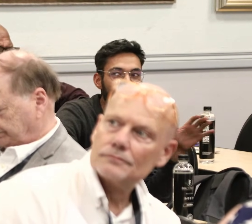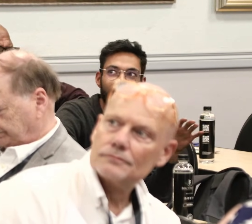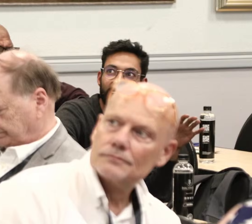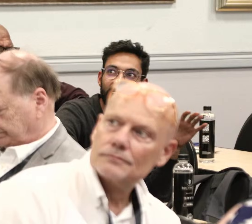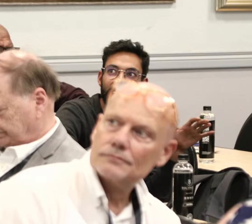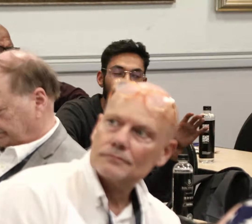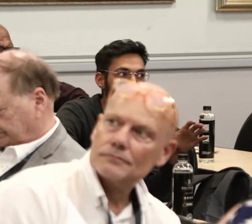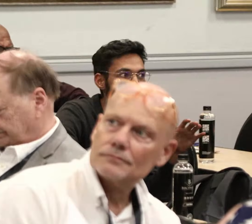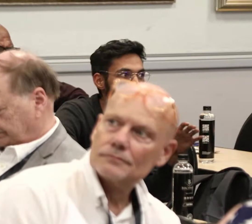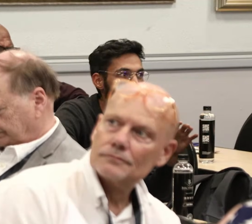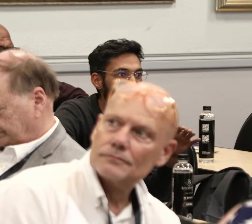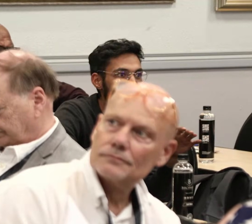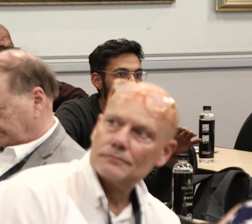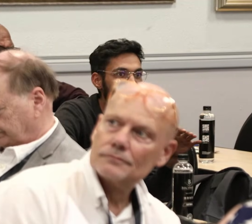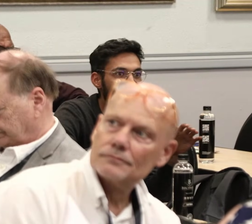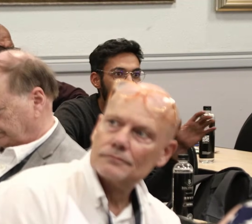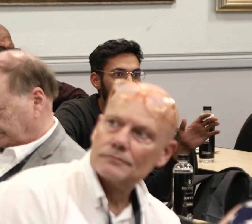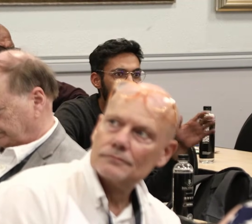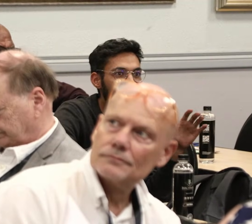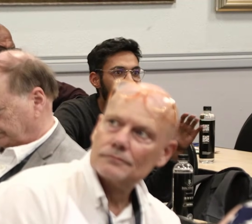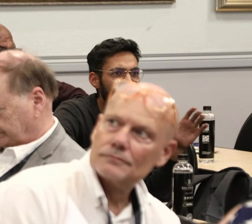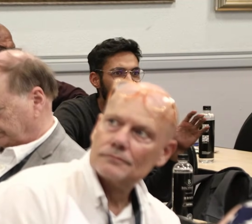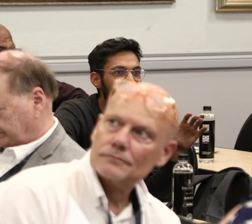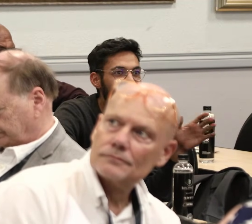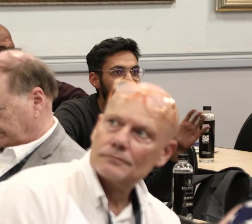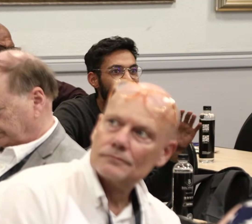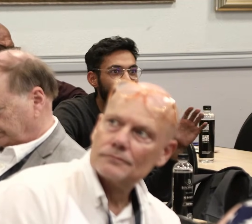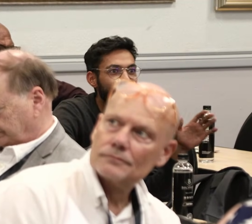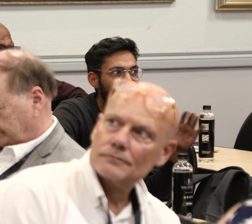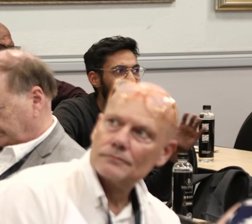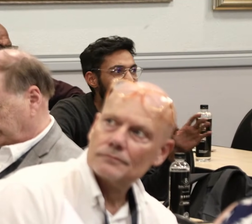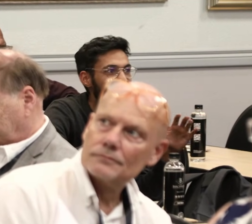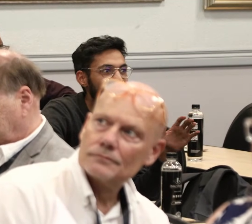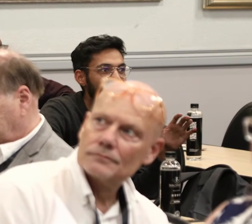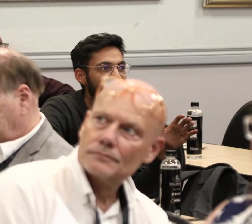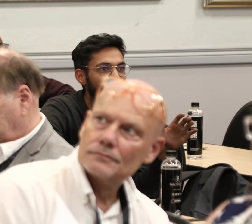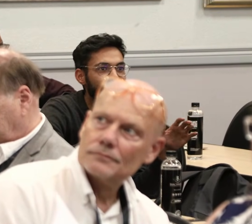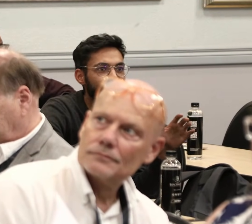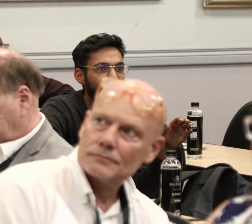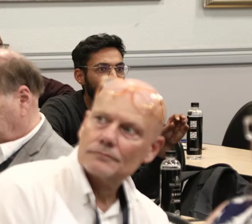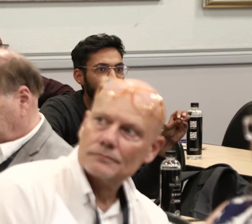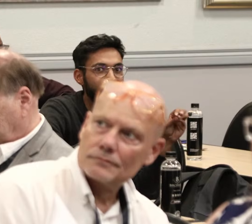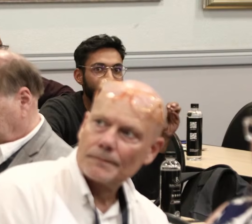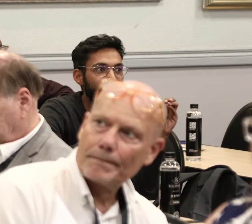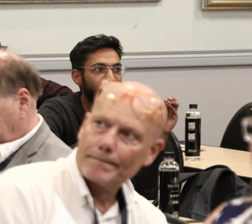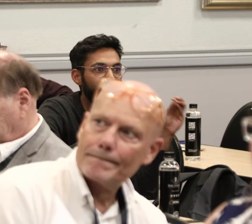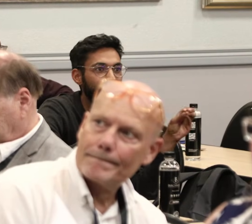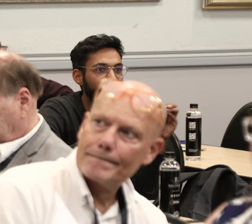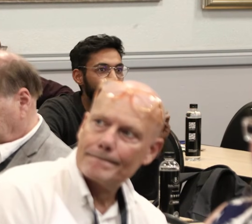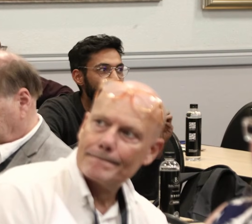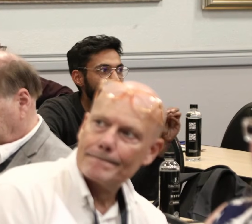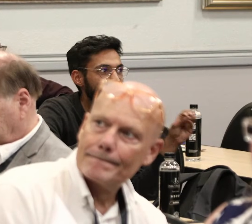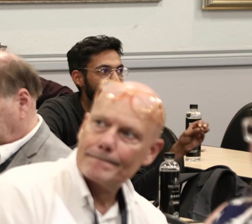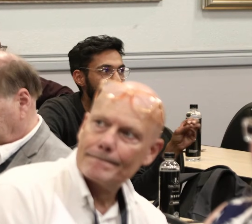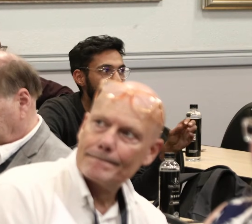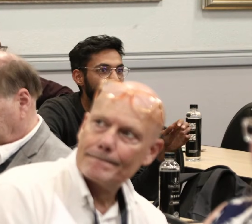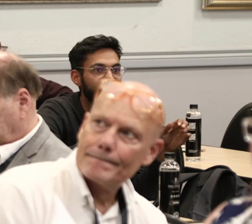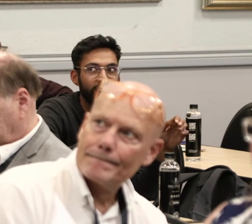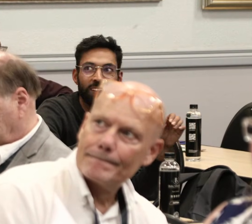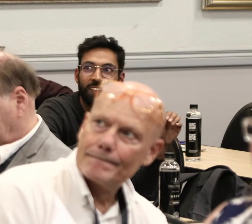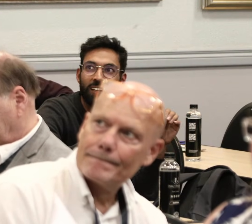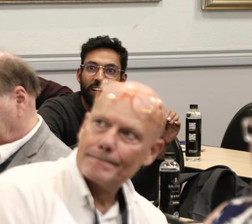we all agree there's problems with the quintile system, but it still serves roughly as a fairly good proxy of how well resourced the school